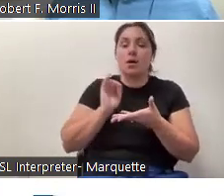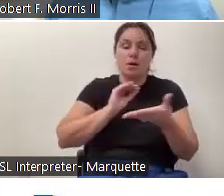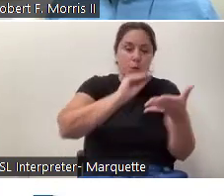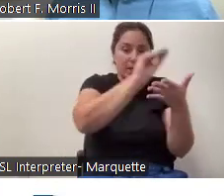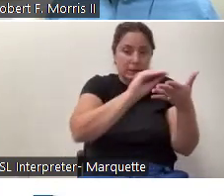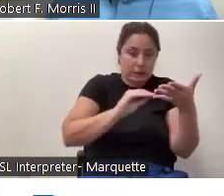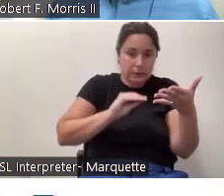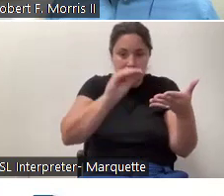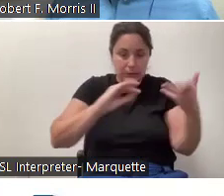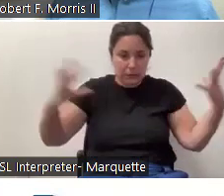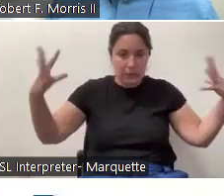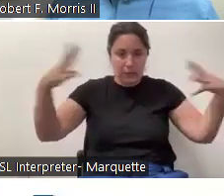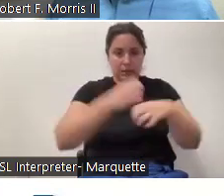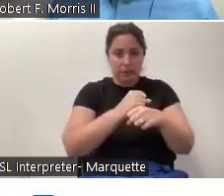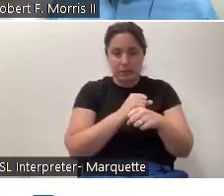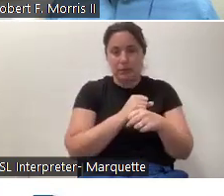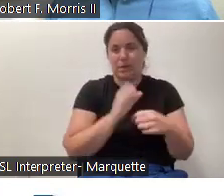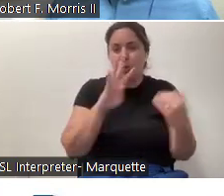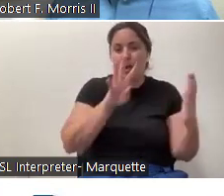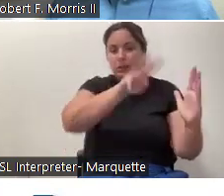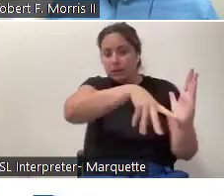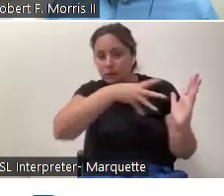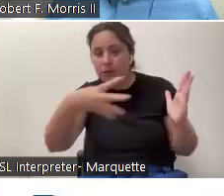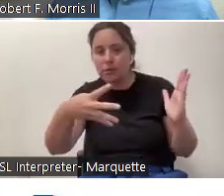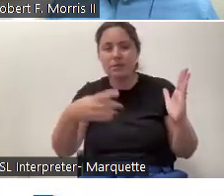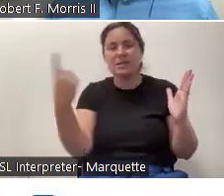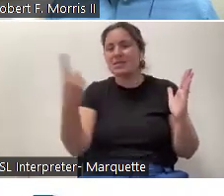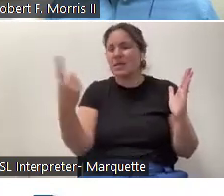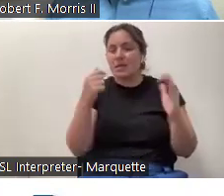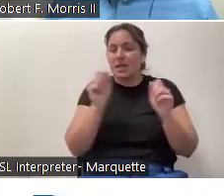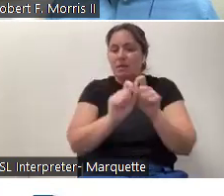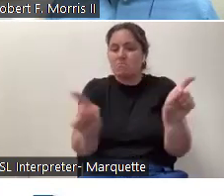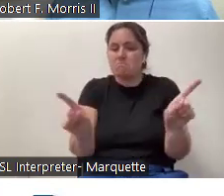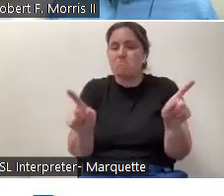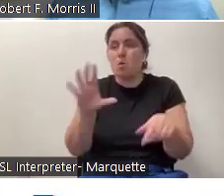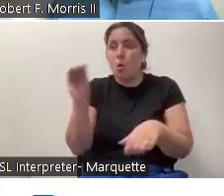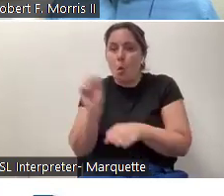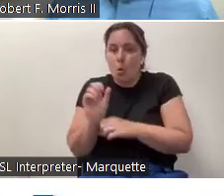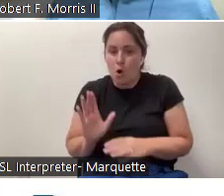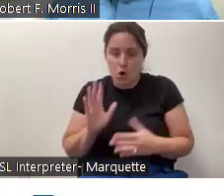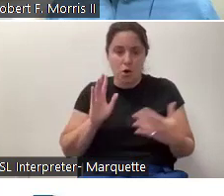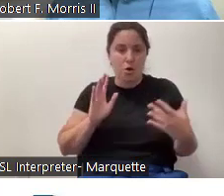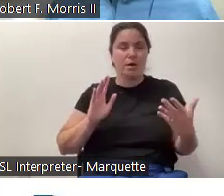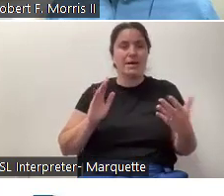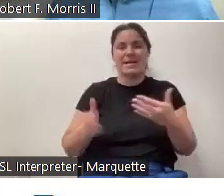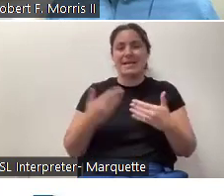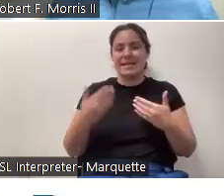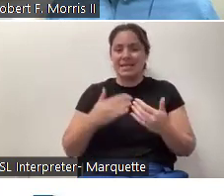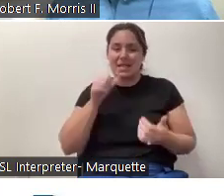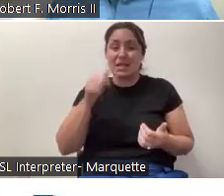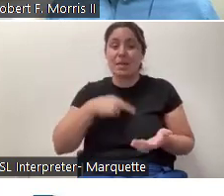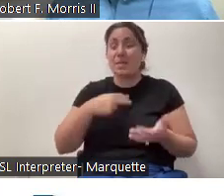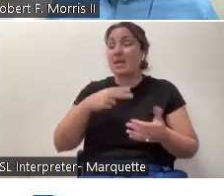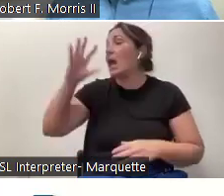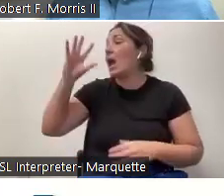just compiling that information in like a spreadsheet, something like that, that you can share with your coworkers so that it's not like you're just going out